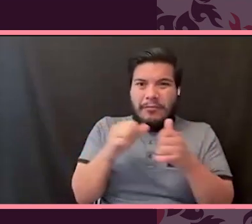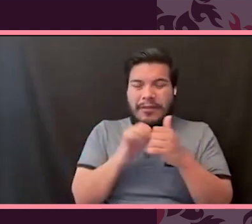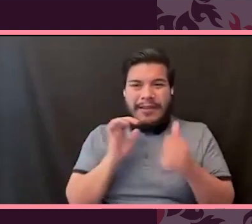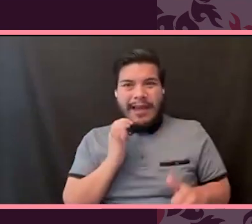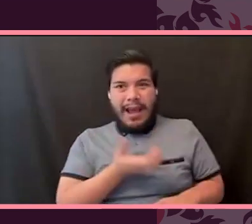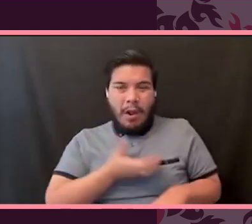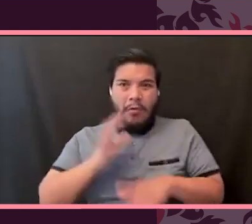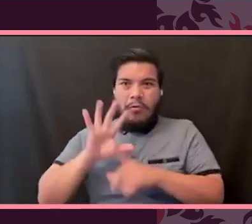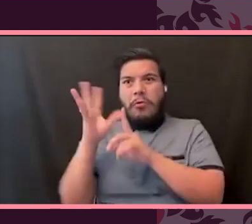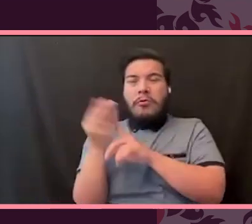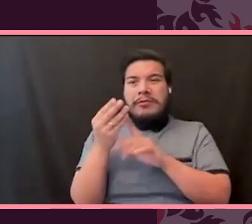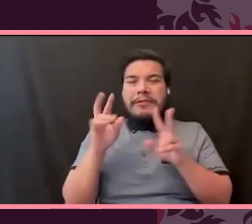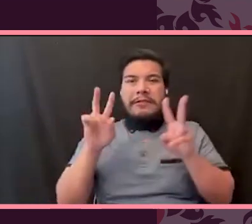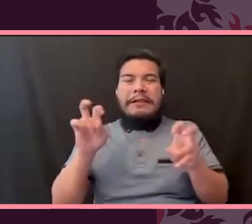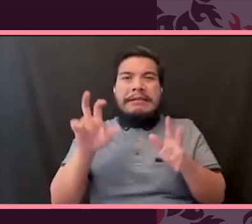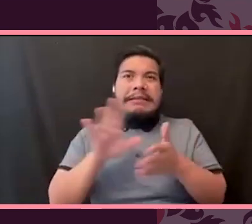of niceness.